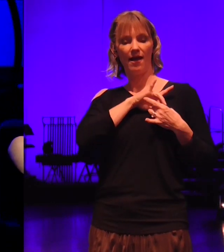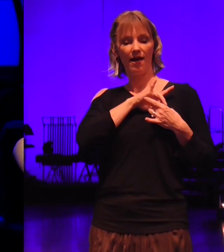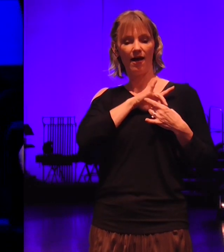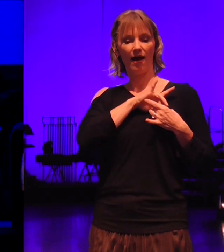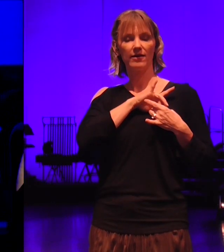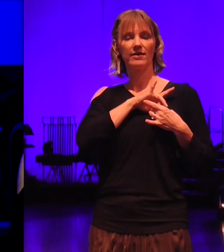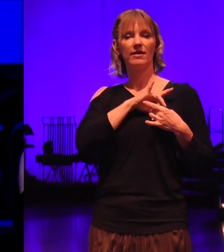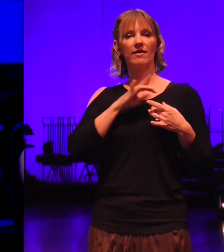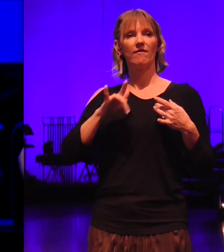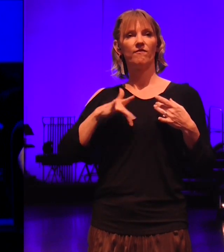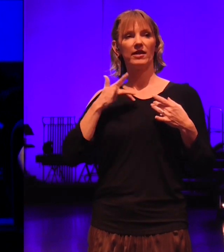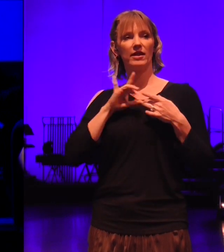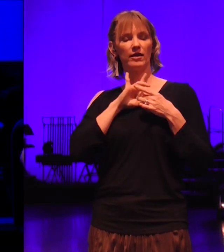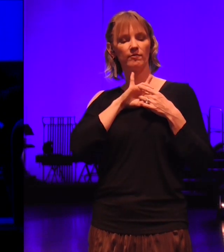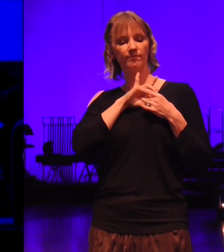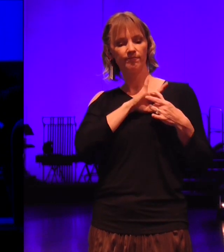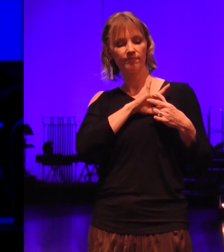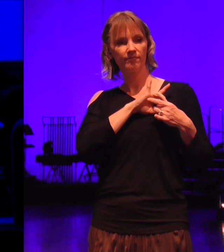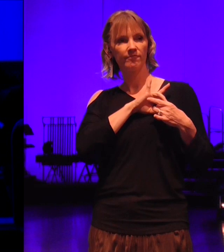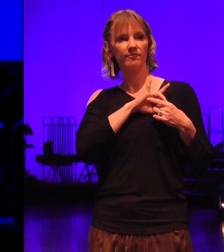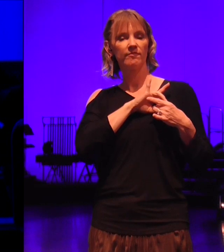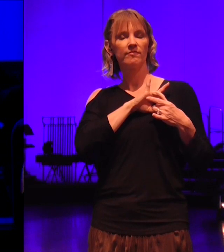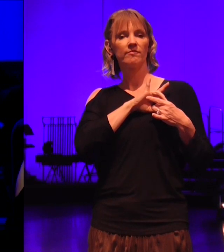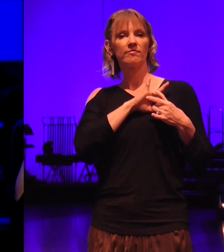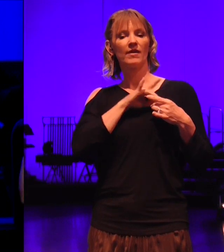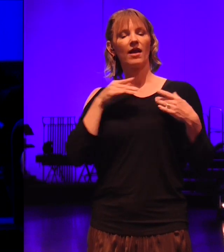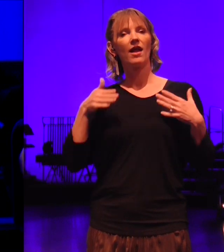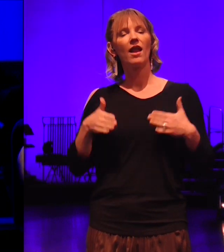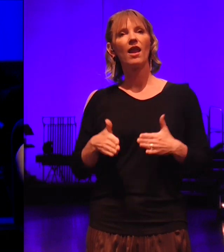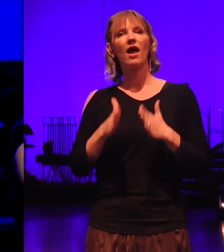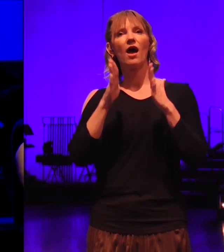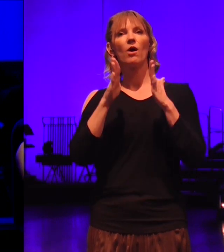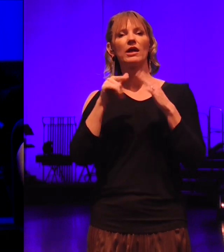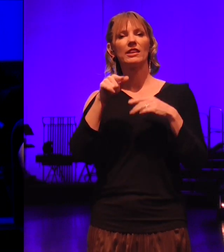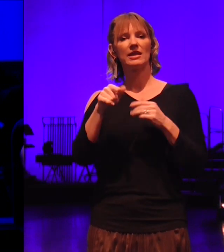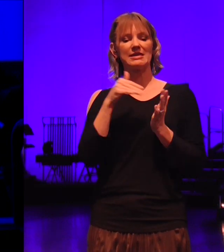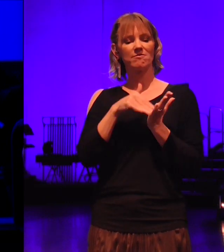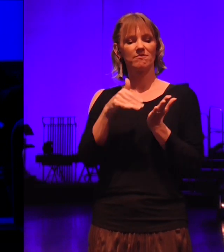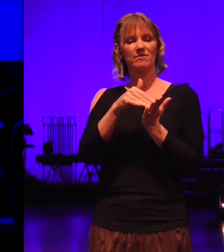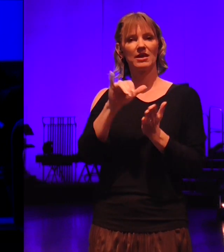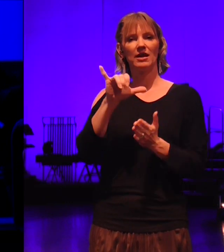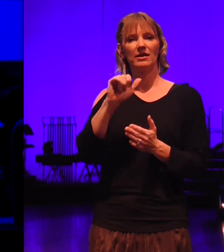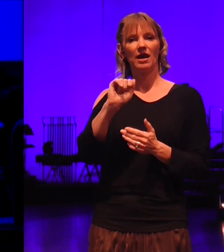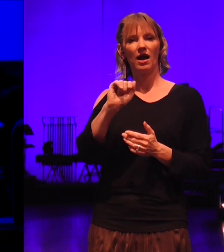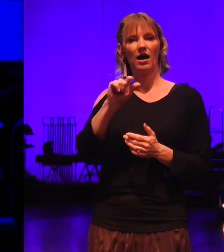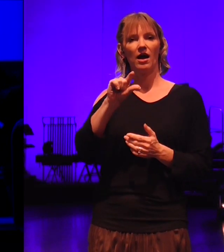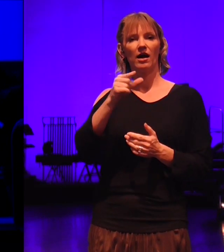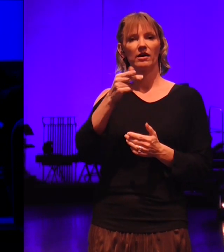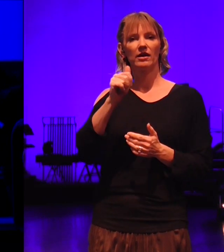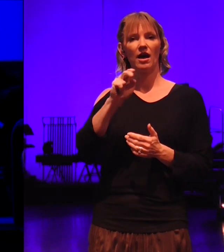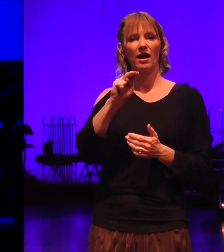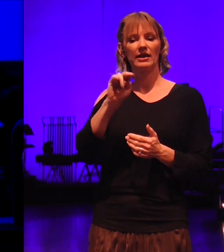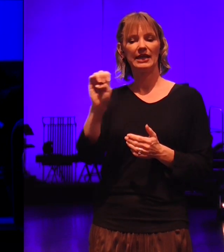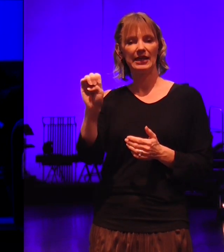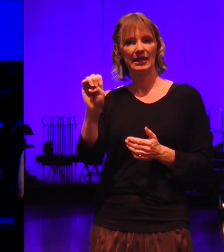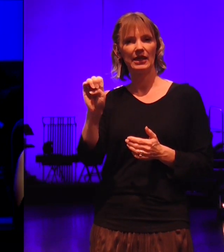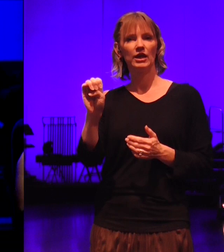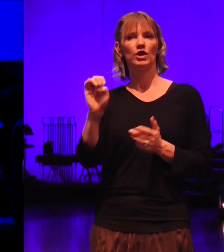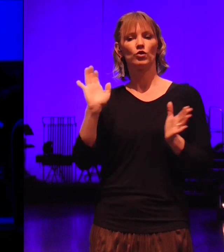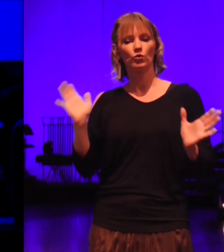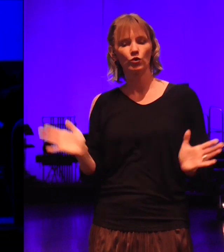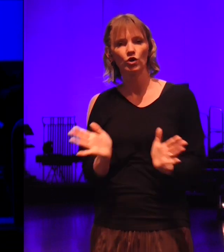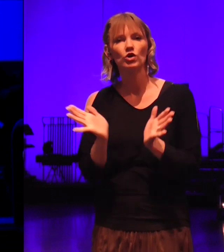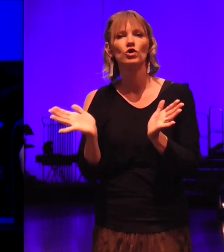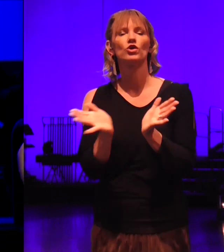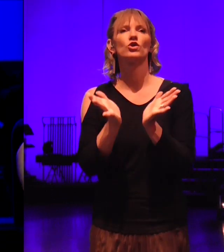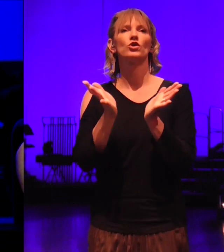communion, allowing this recitation of Yagani to nurture and to